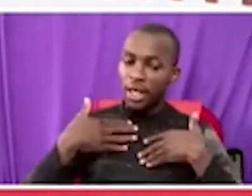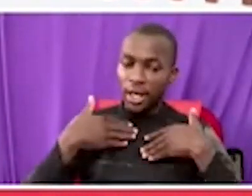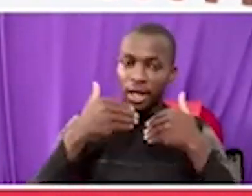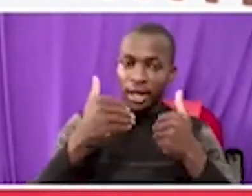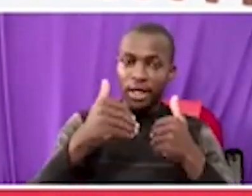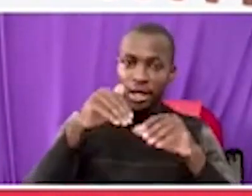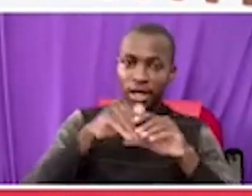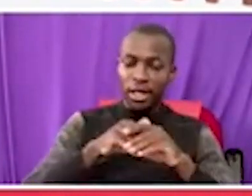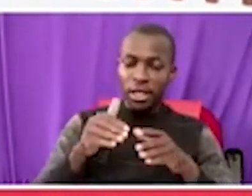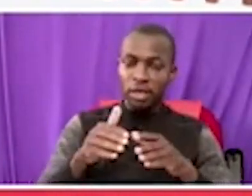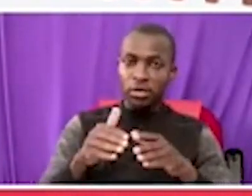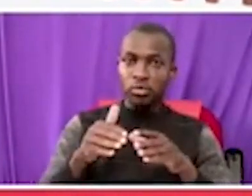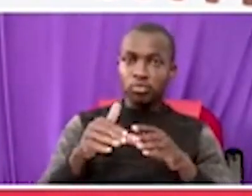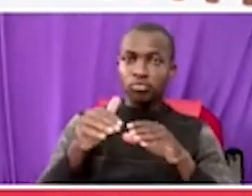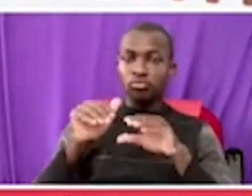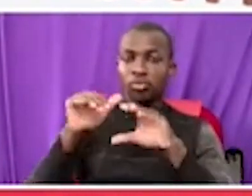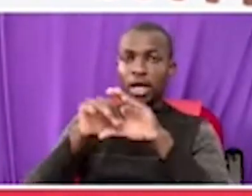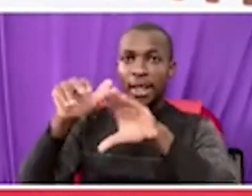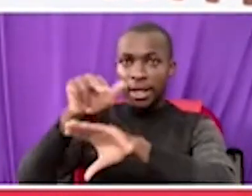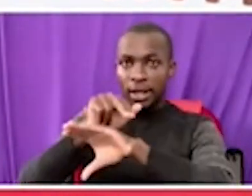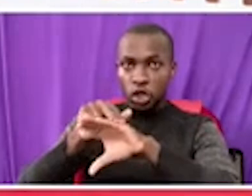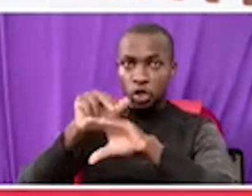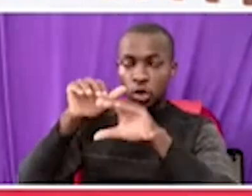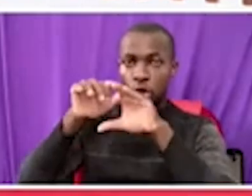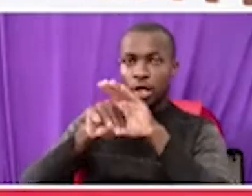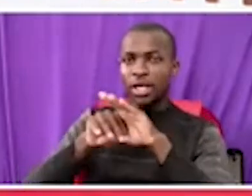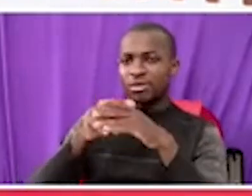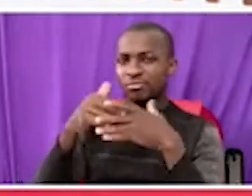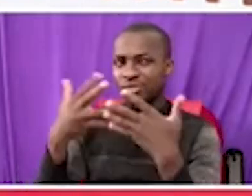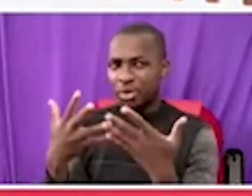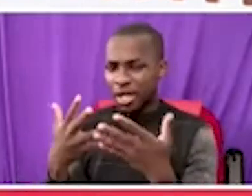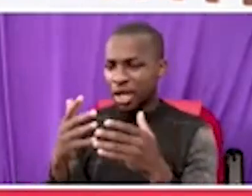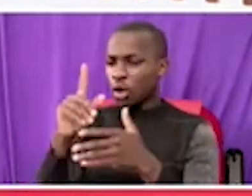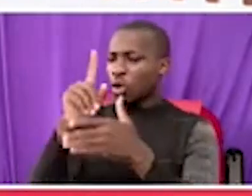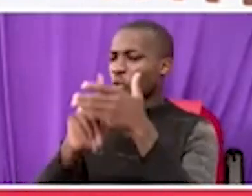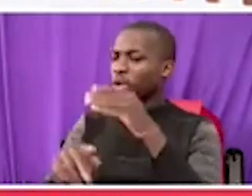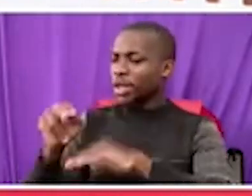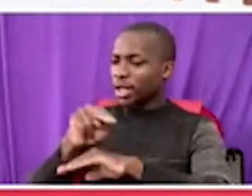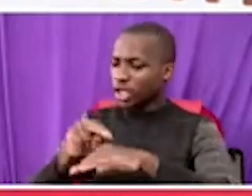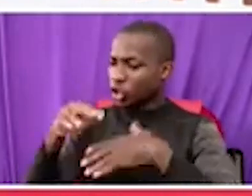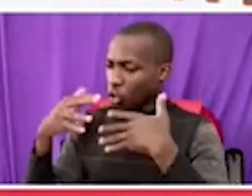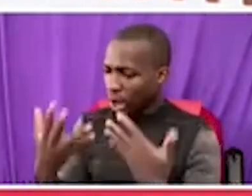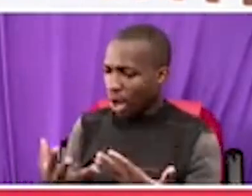the consternation, irrespective of the trepidation,